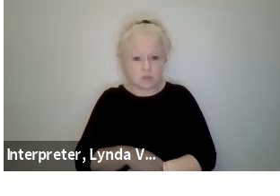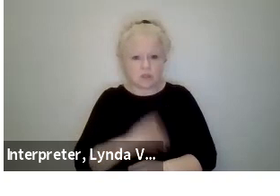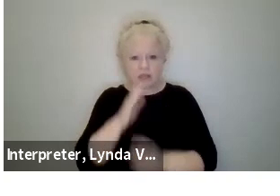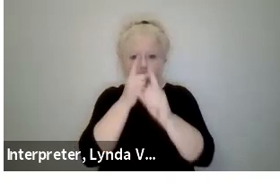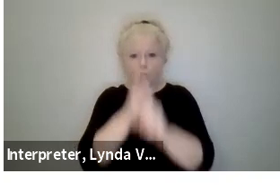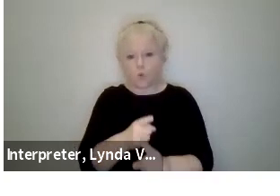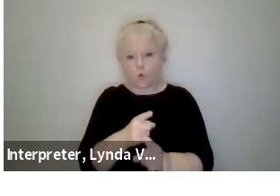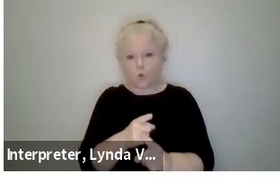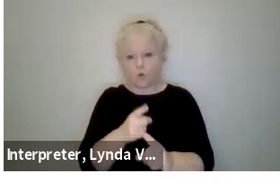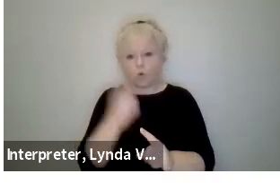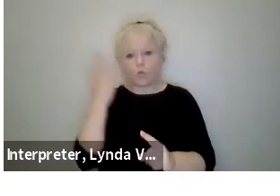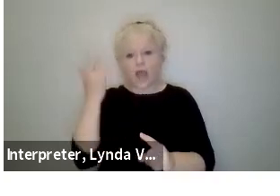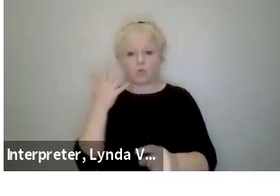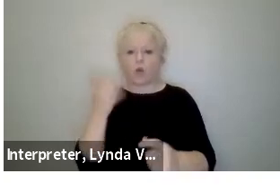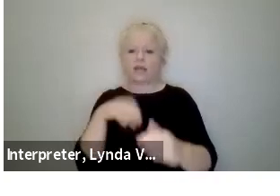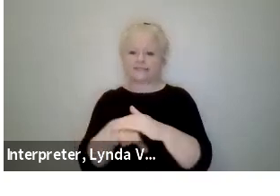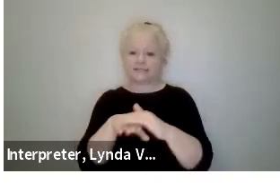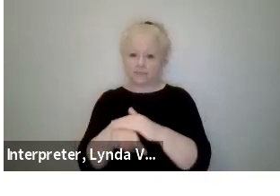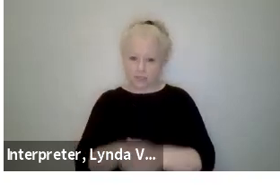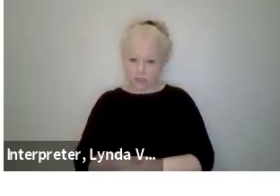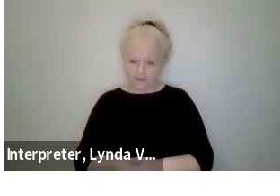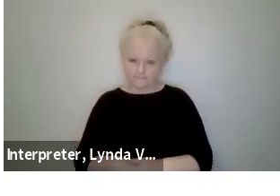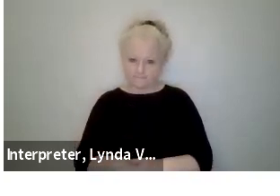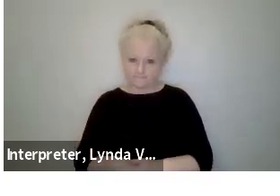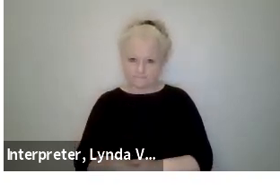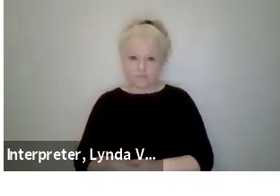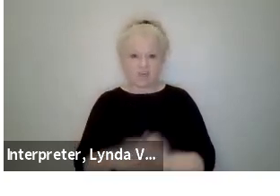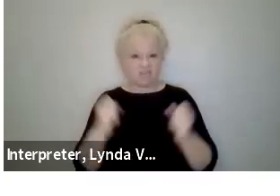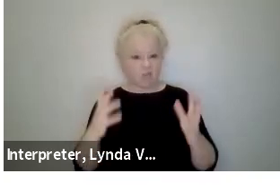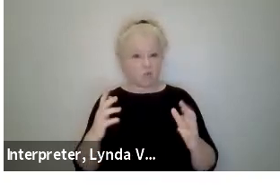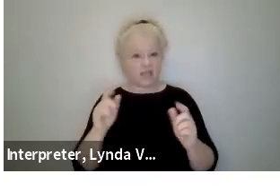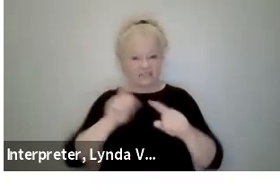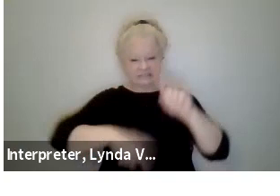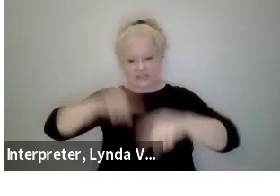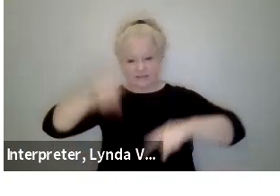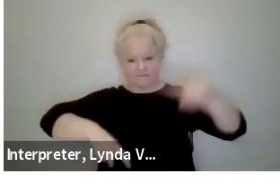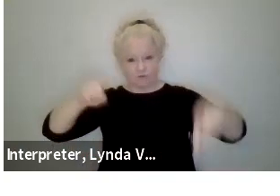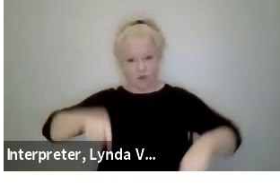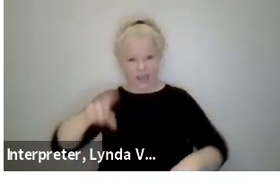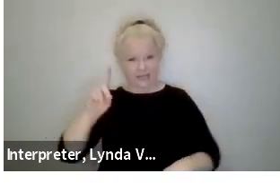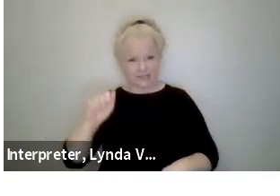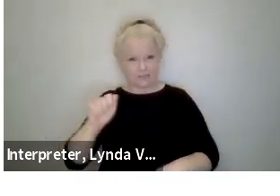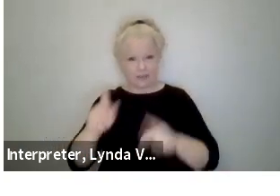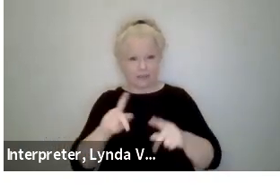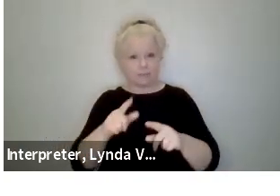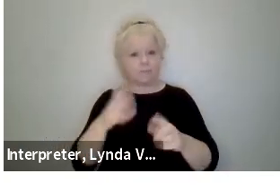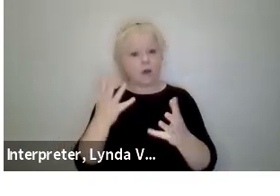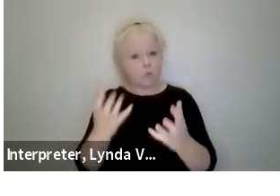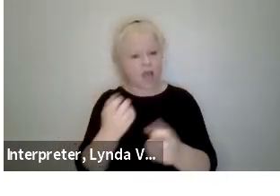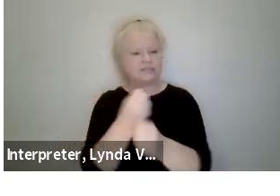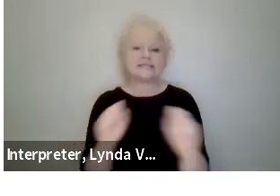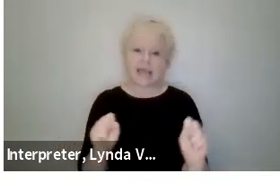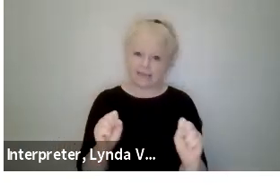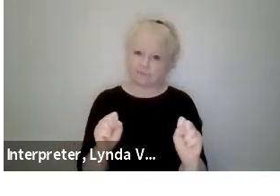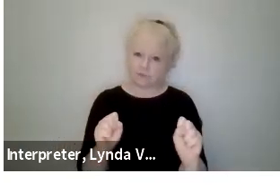in terms of accessibility. They do want to have people with all disabilities working there, and they want to do that safely.